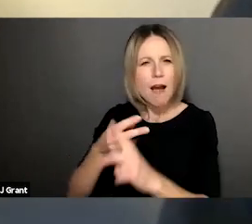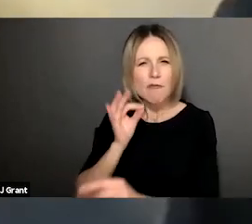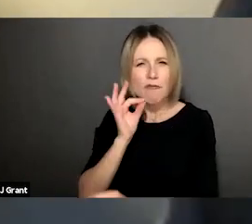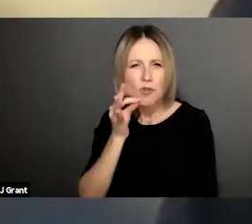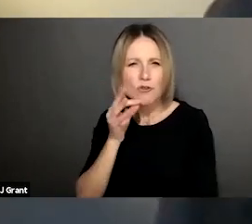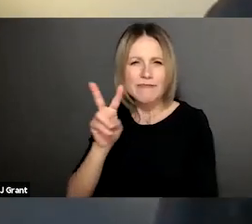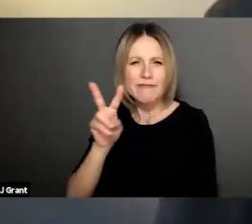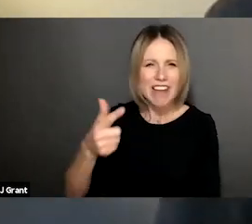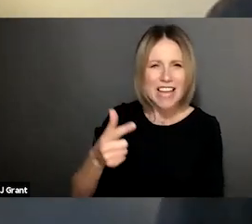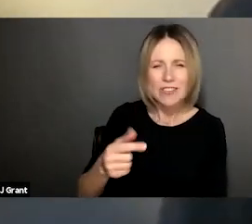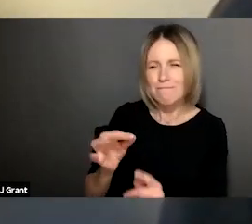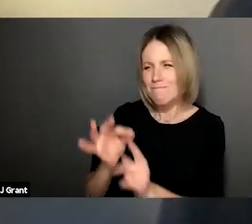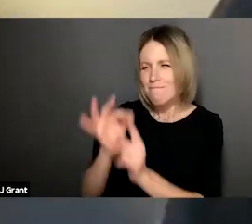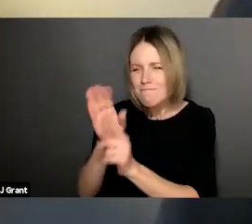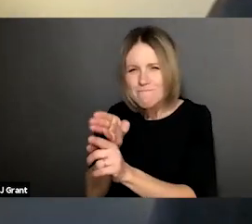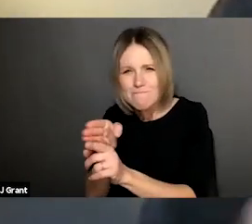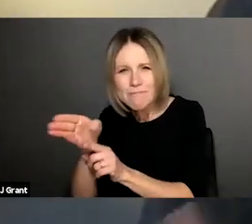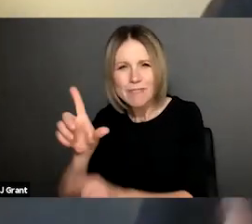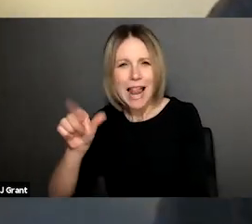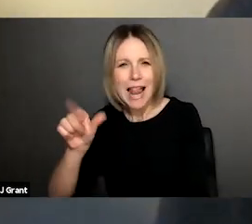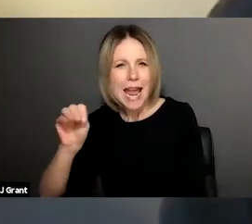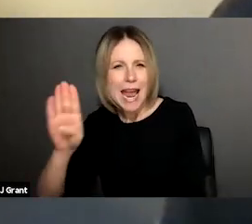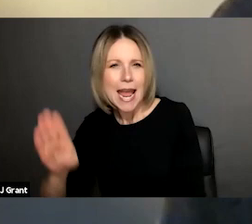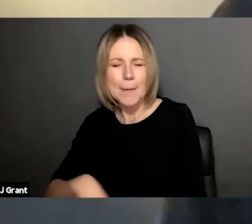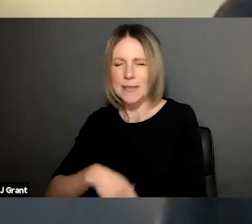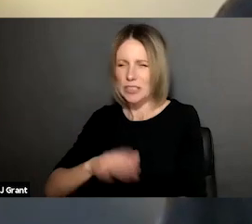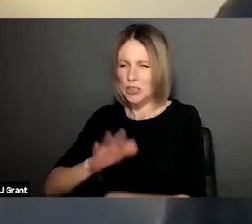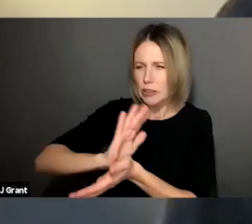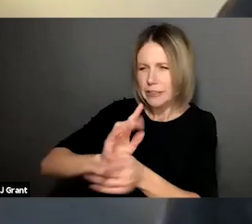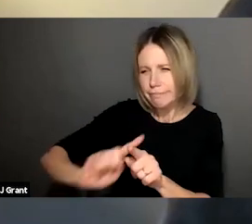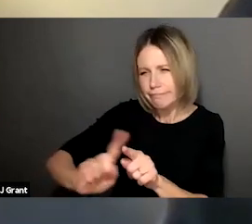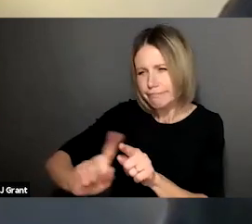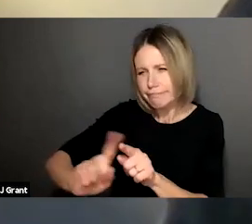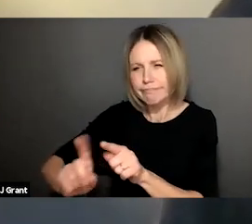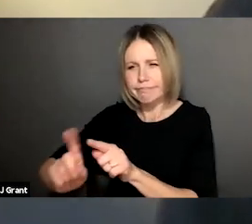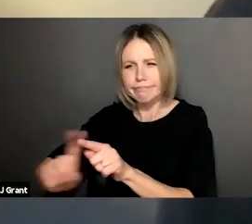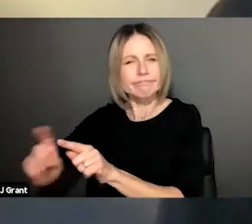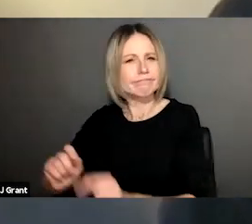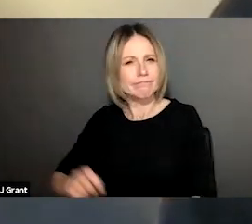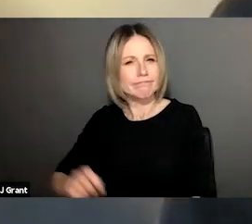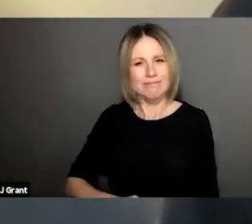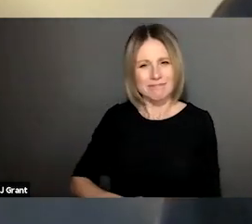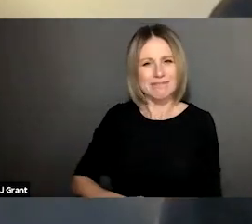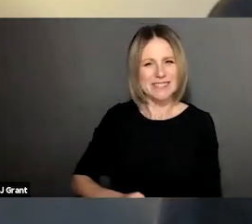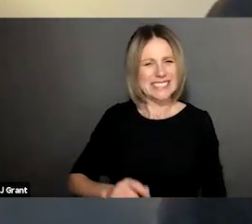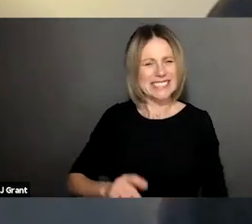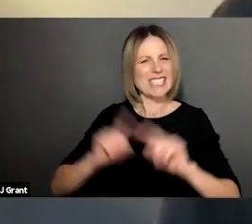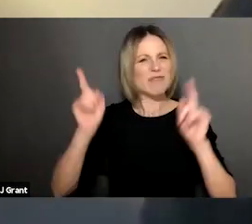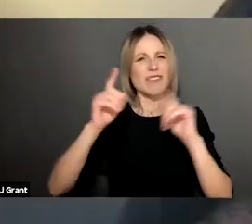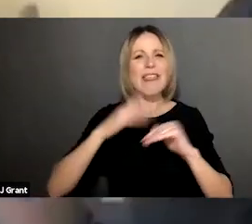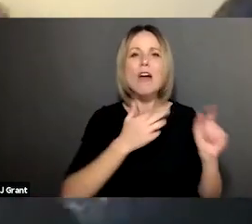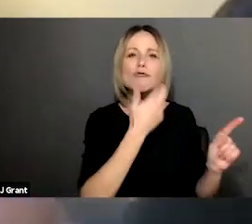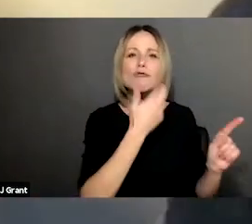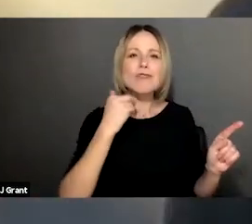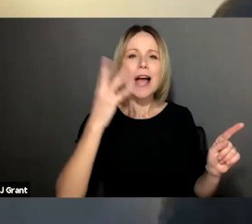lamb, those cheeses, in a way that is unmediated by a restaurant experience. I'm all for,